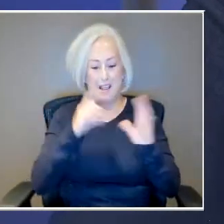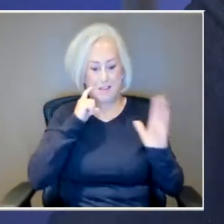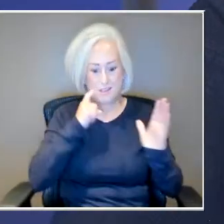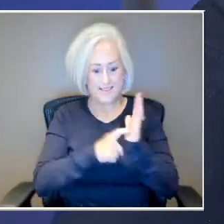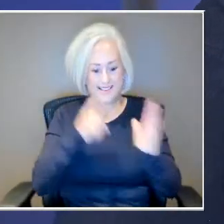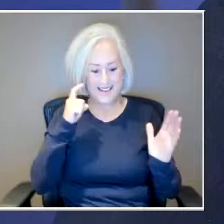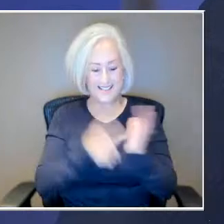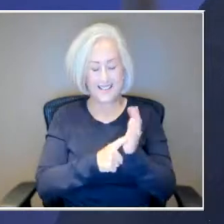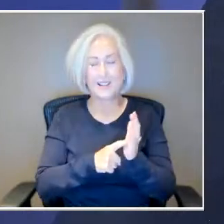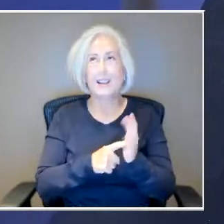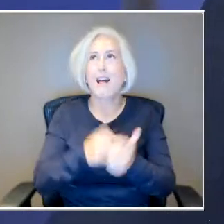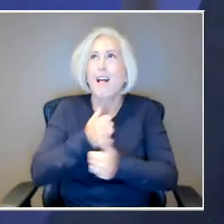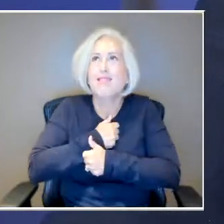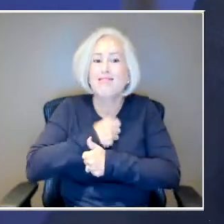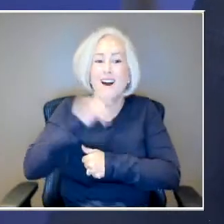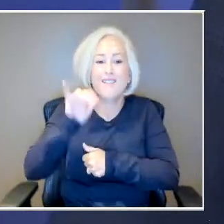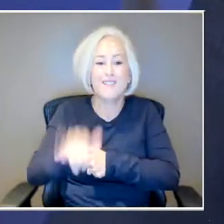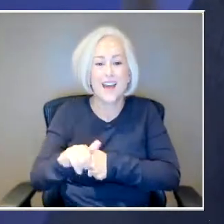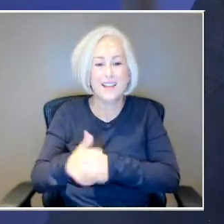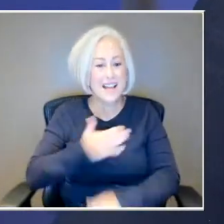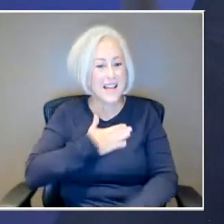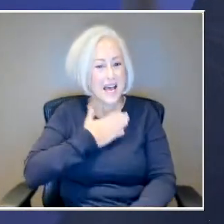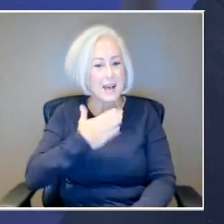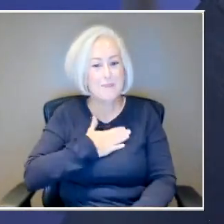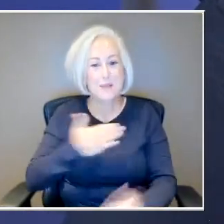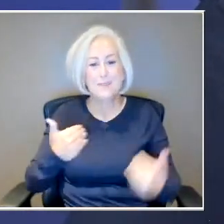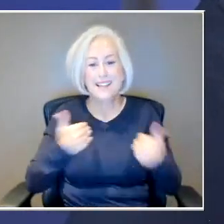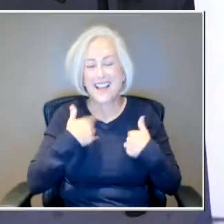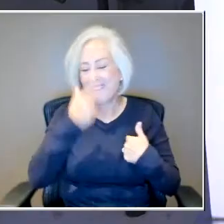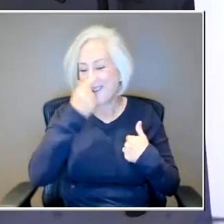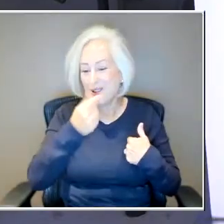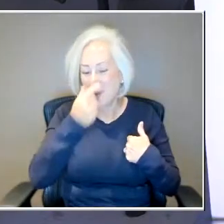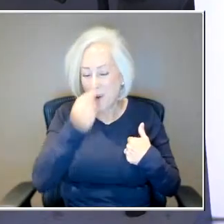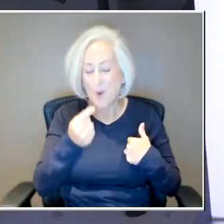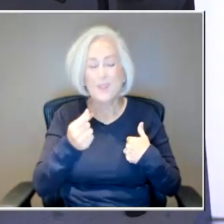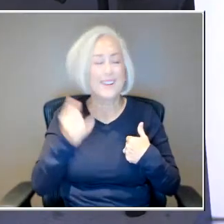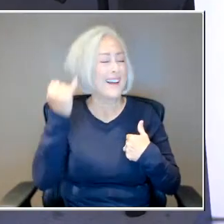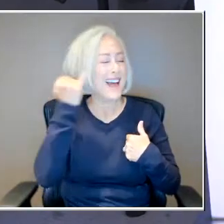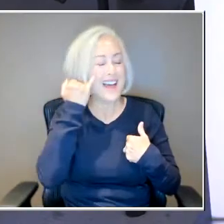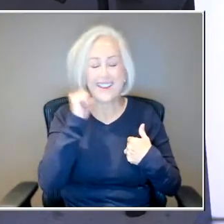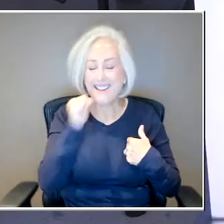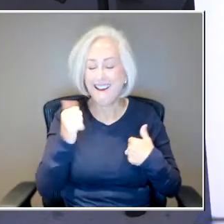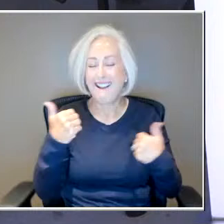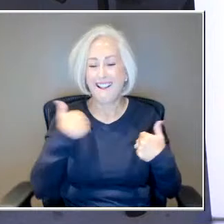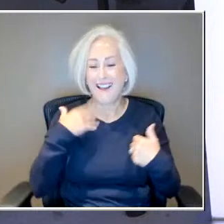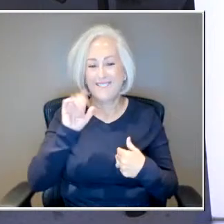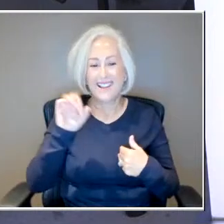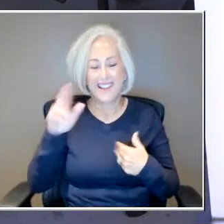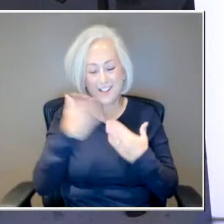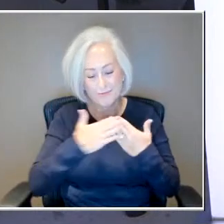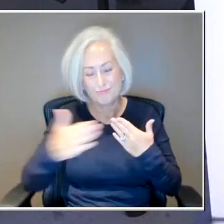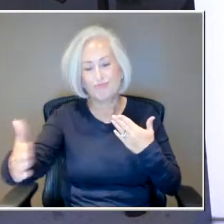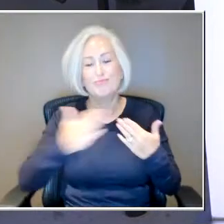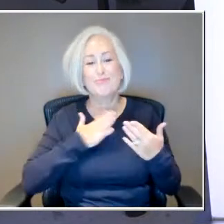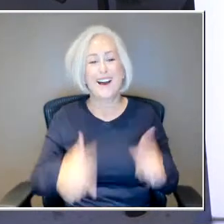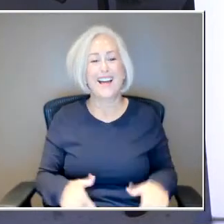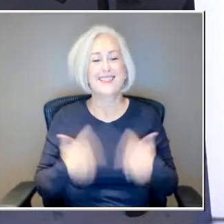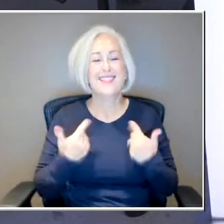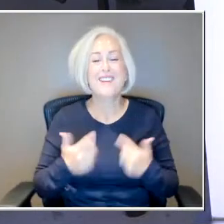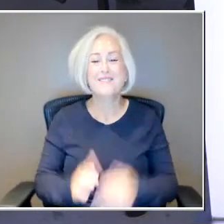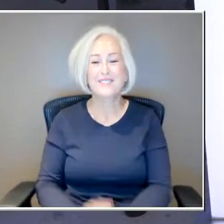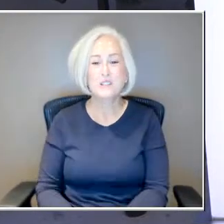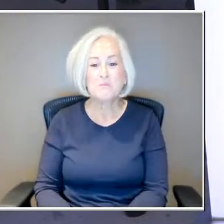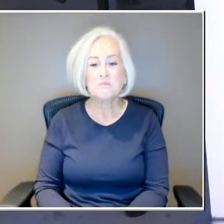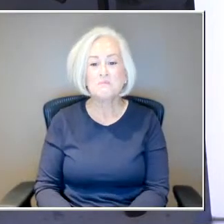I'll take a cold for the rest of my life to be cancer-free. So. Absolutely. Dr. Abdallah, so what does remission then mean for the